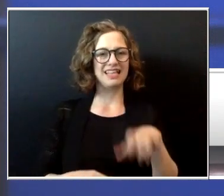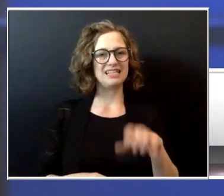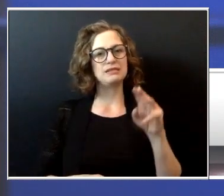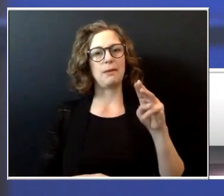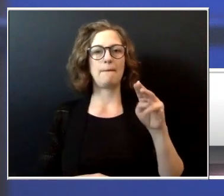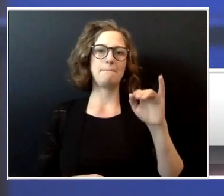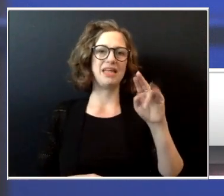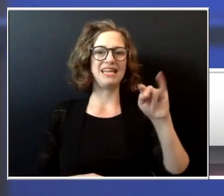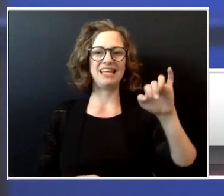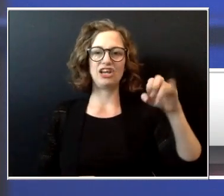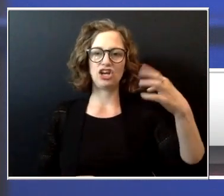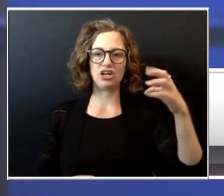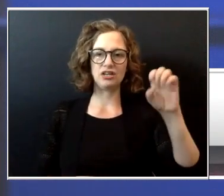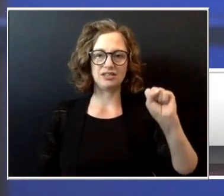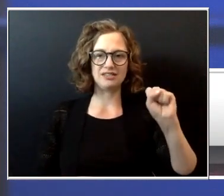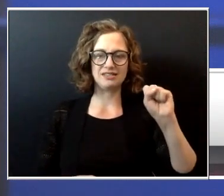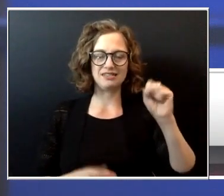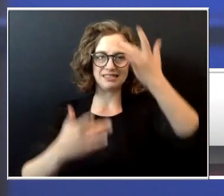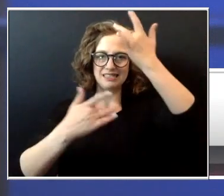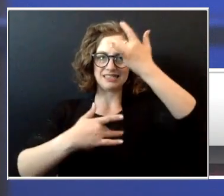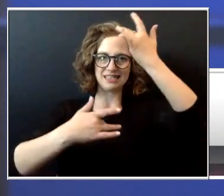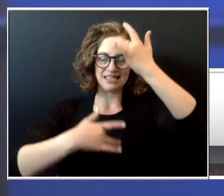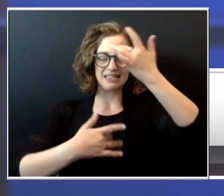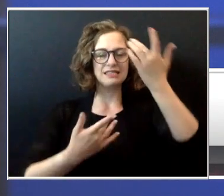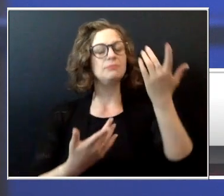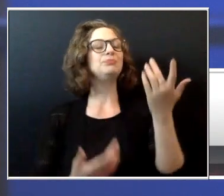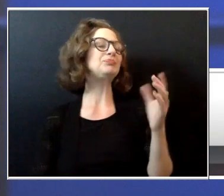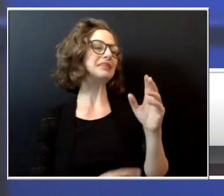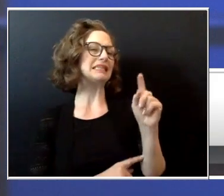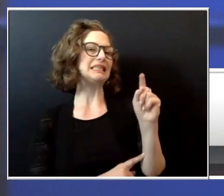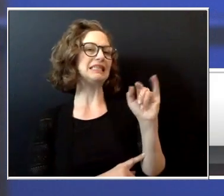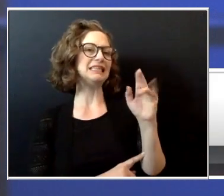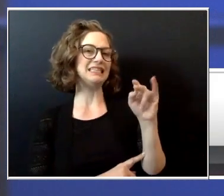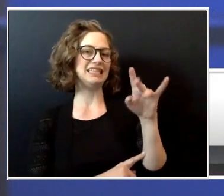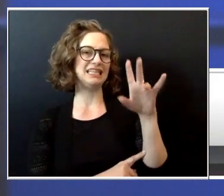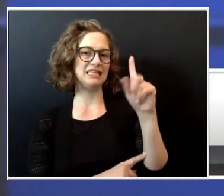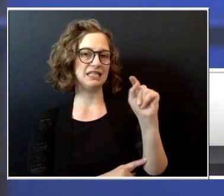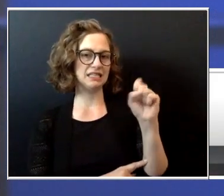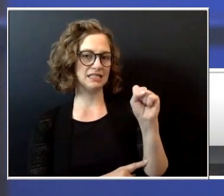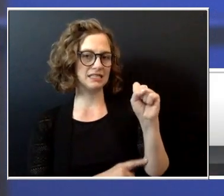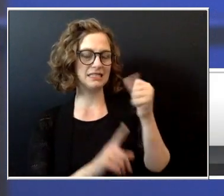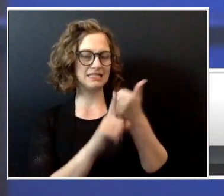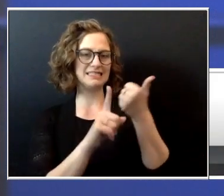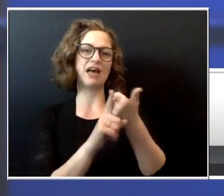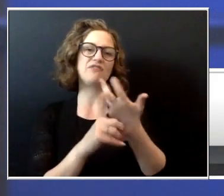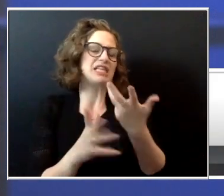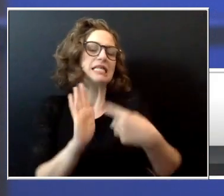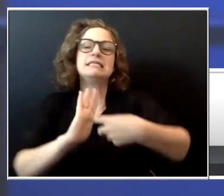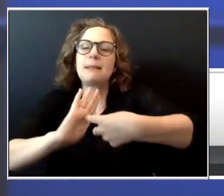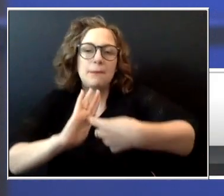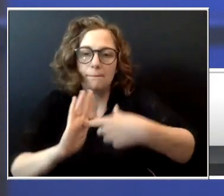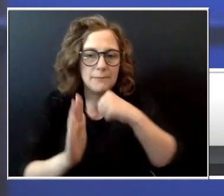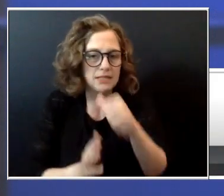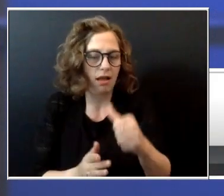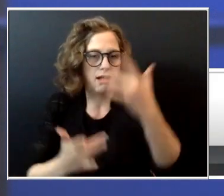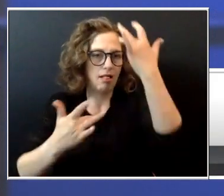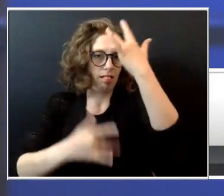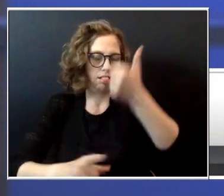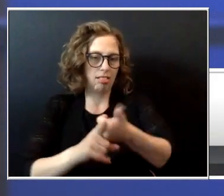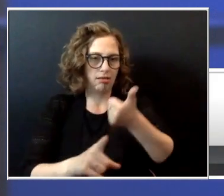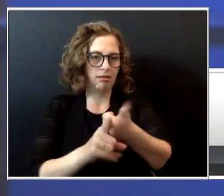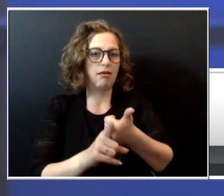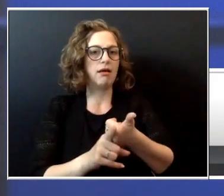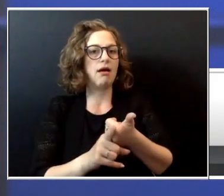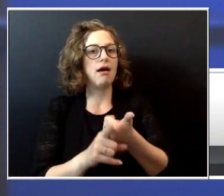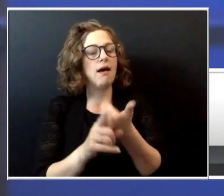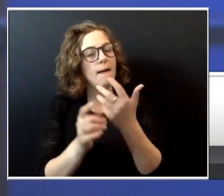most common one is tinnitus caused by a mild, moderate, or even severe hearing loss. And oddly enough,